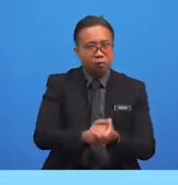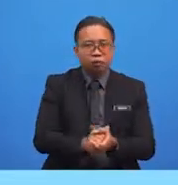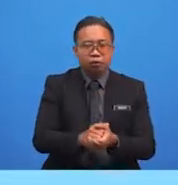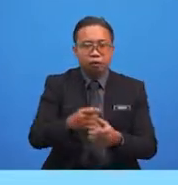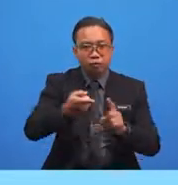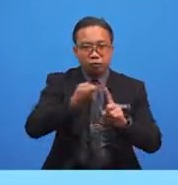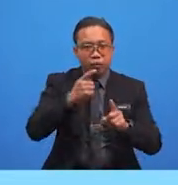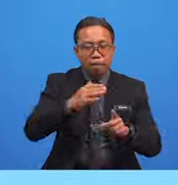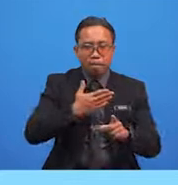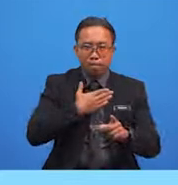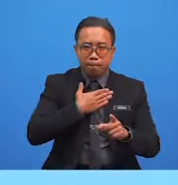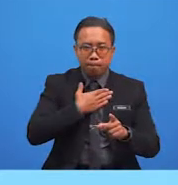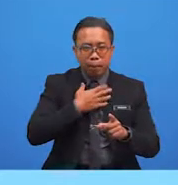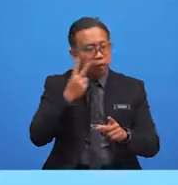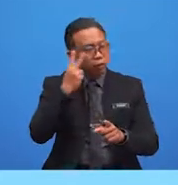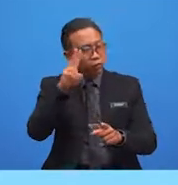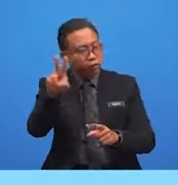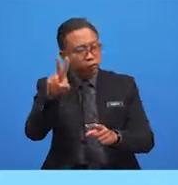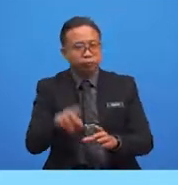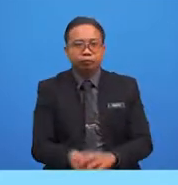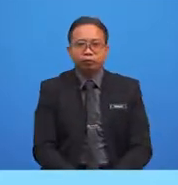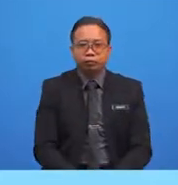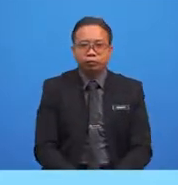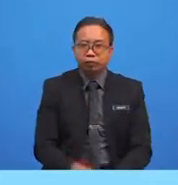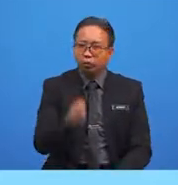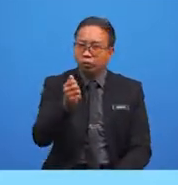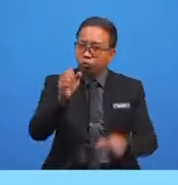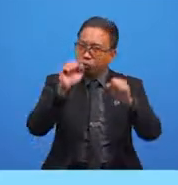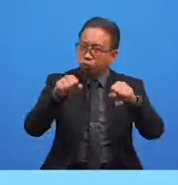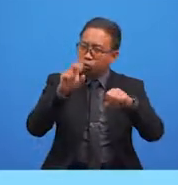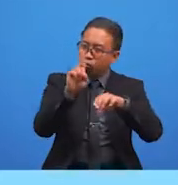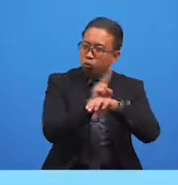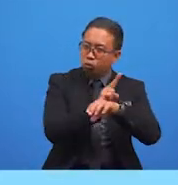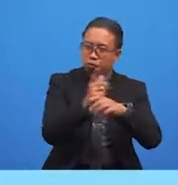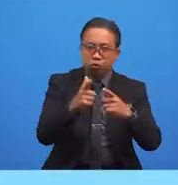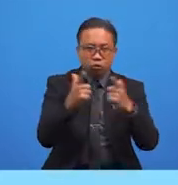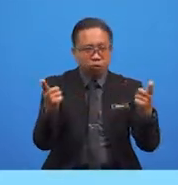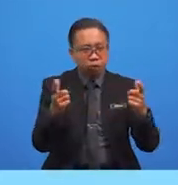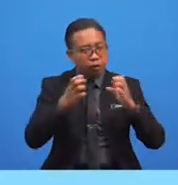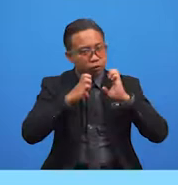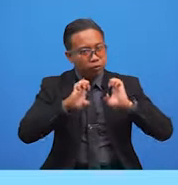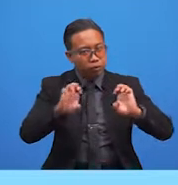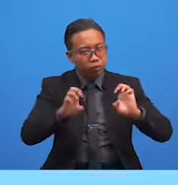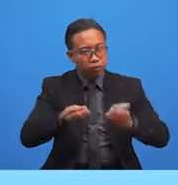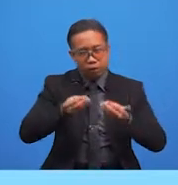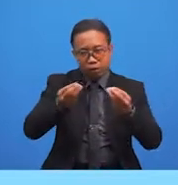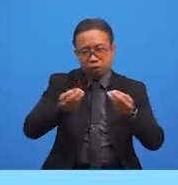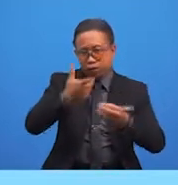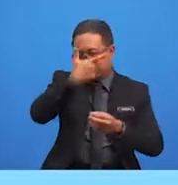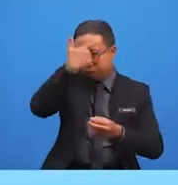my point of view. You can also use different expressions for giving